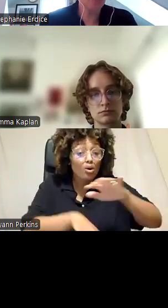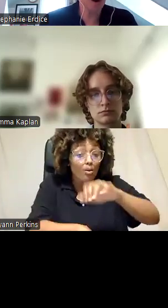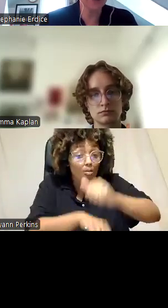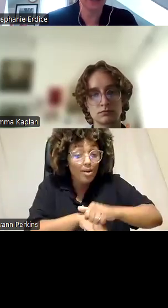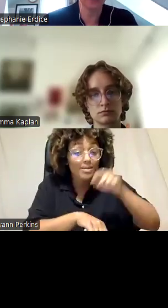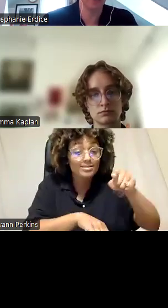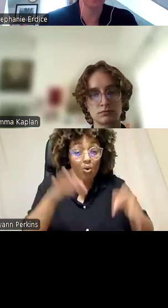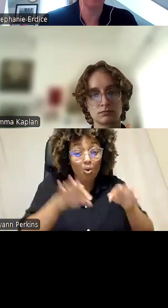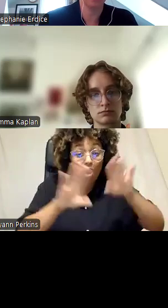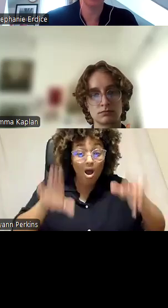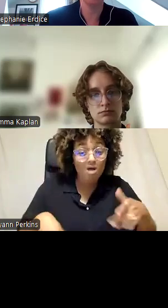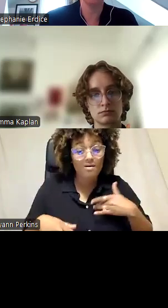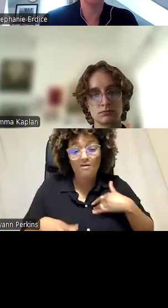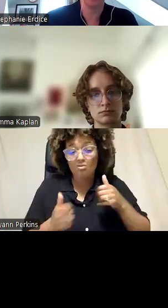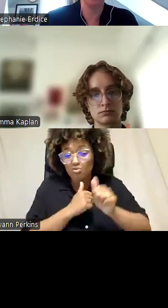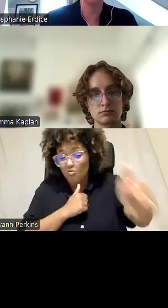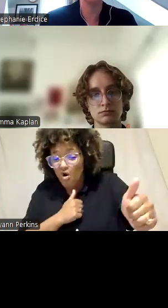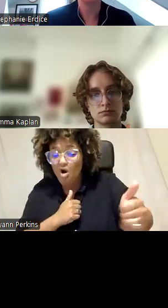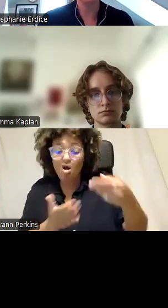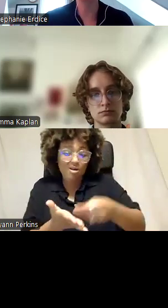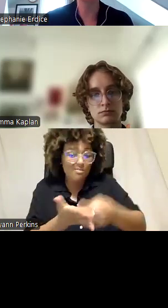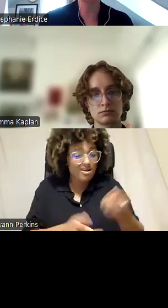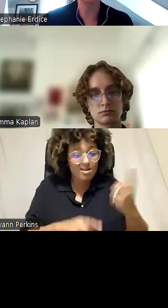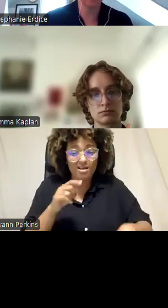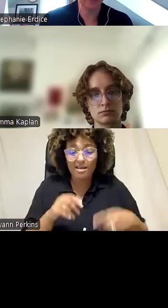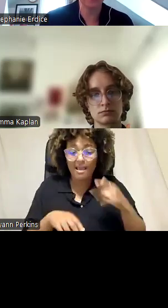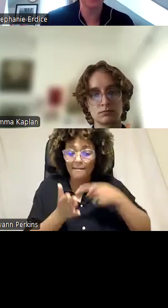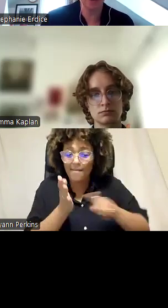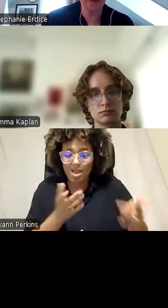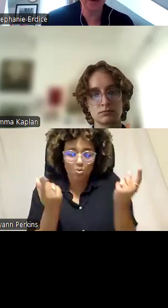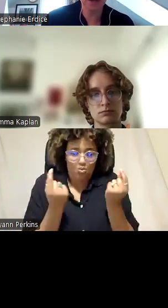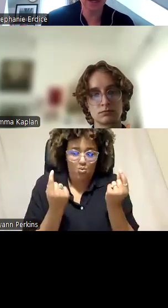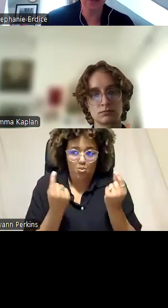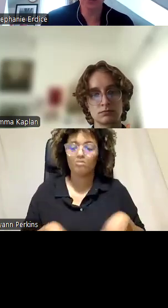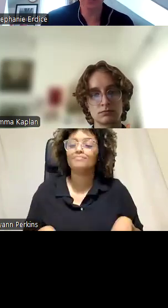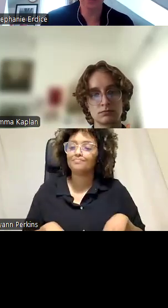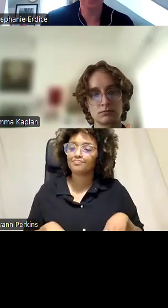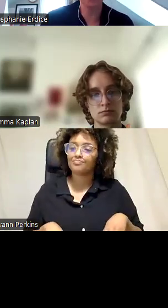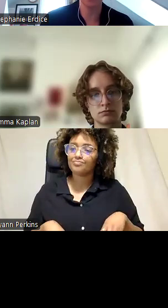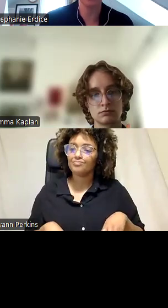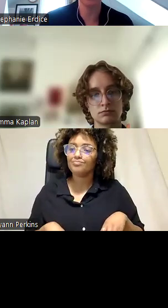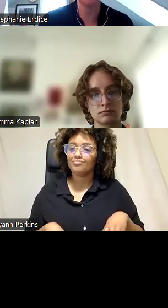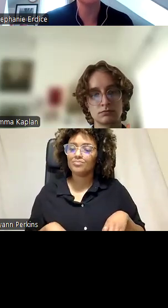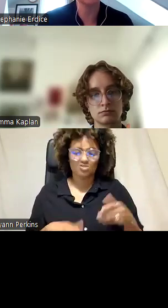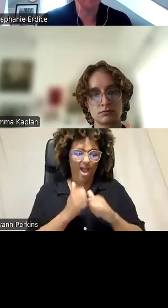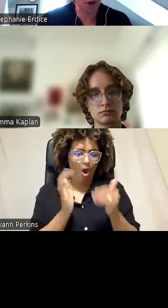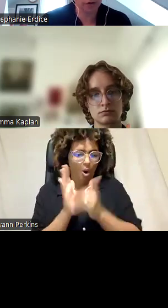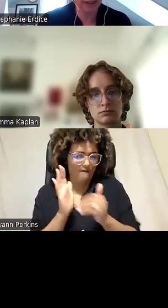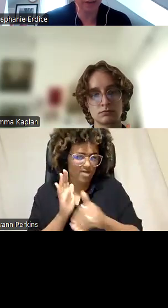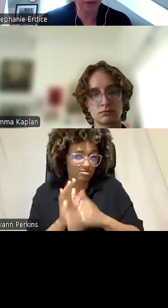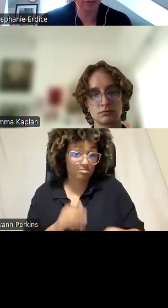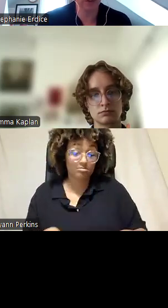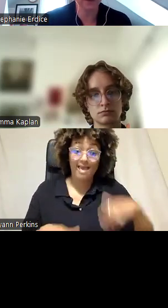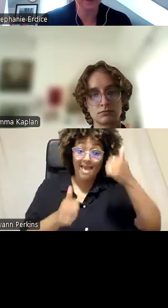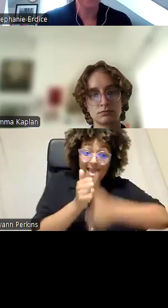So how often is money a barrier for survivors? And what does that look like? Is it every individual that you might be working with? Is it